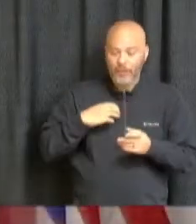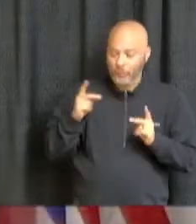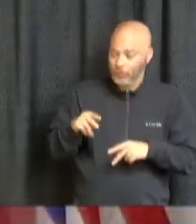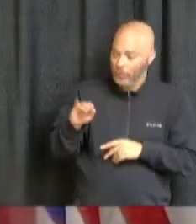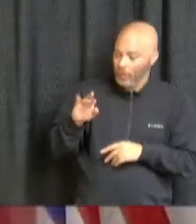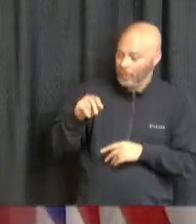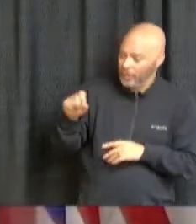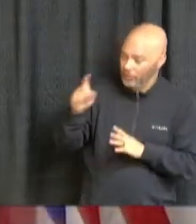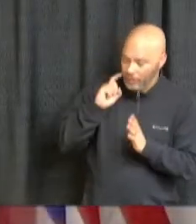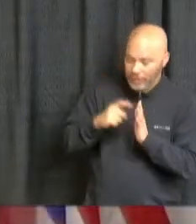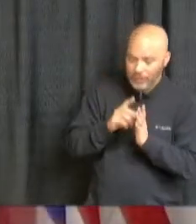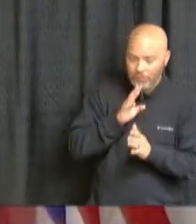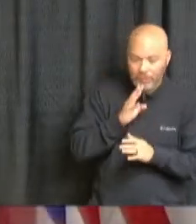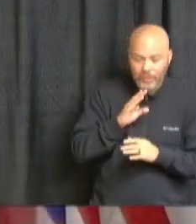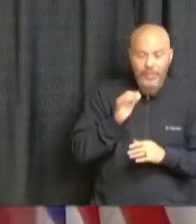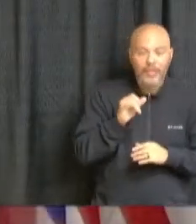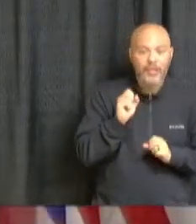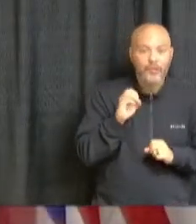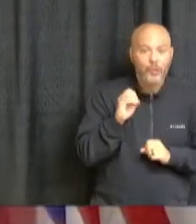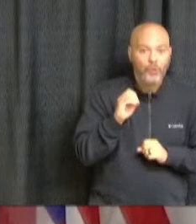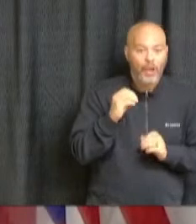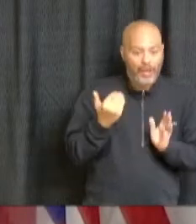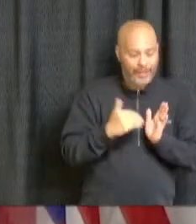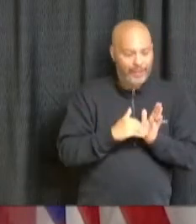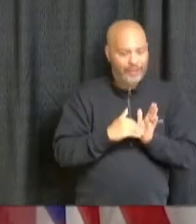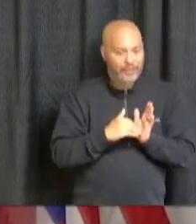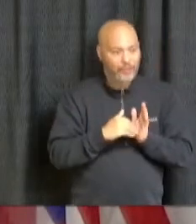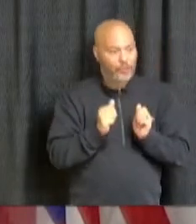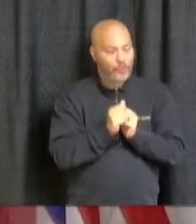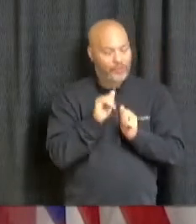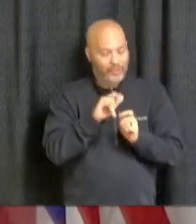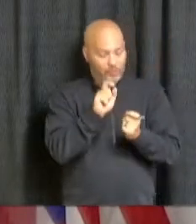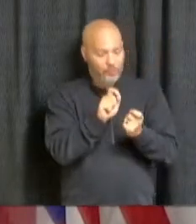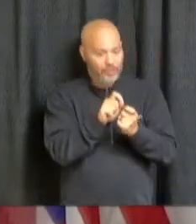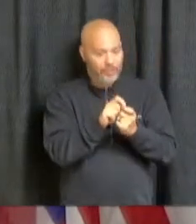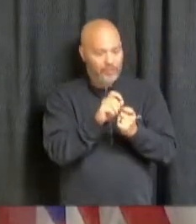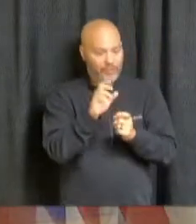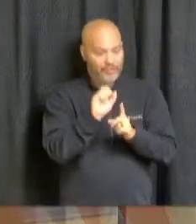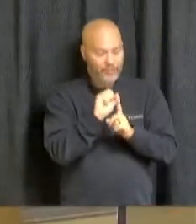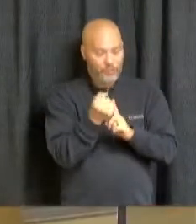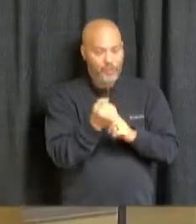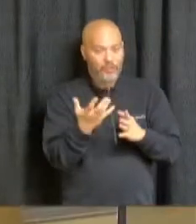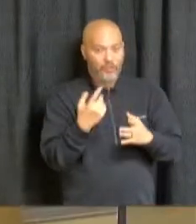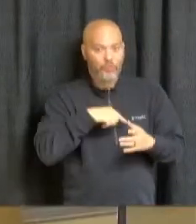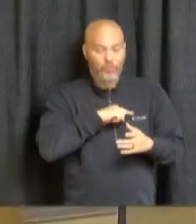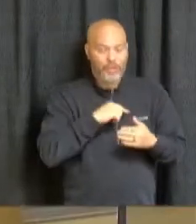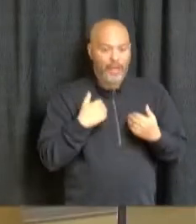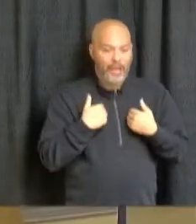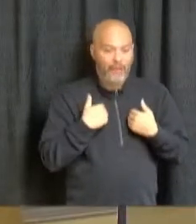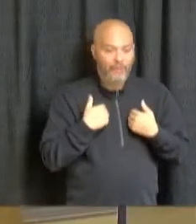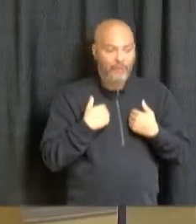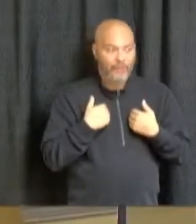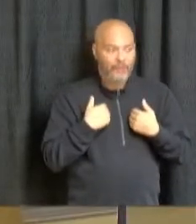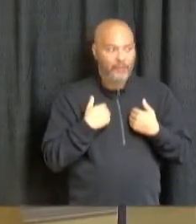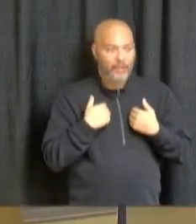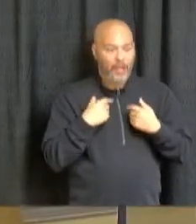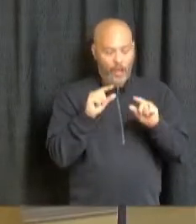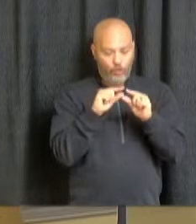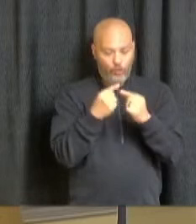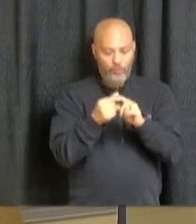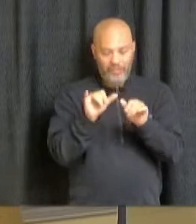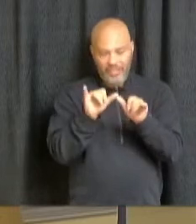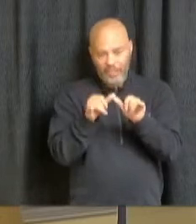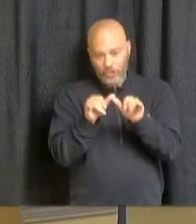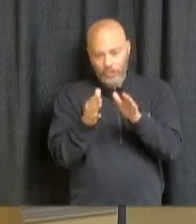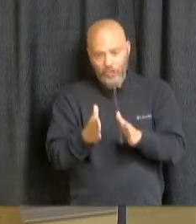you're recognized. Thank you, Mayor. Yes, so again, with this particular case, We have a group of engineers who